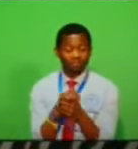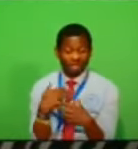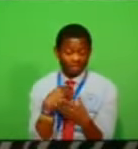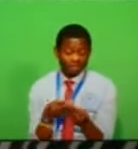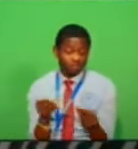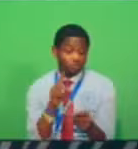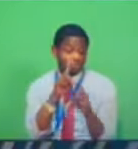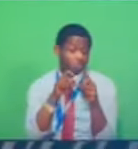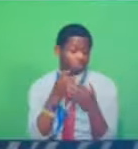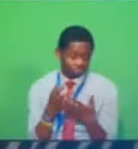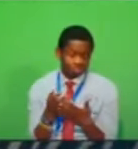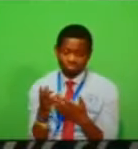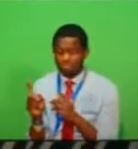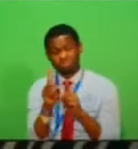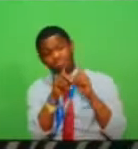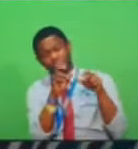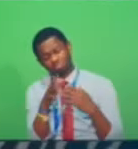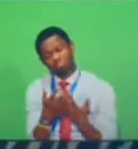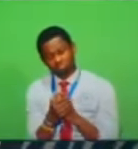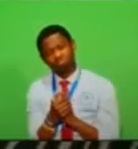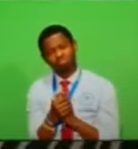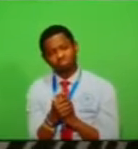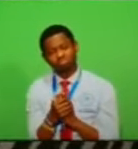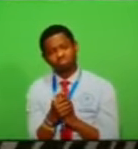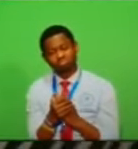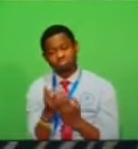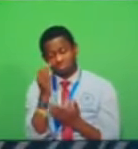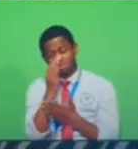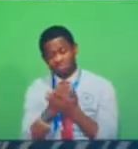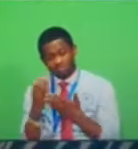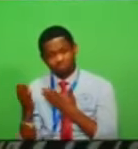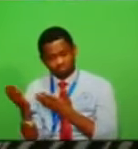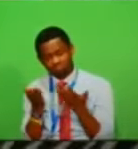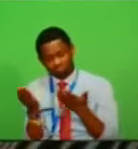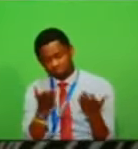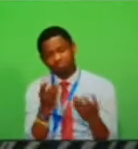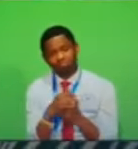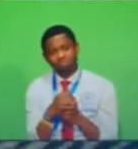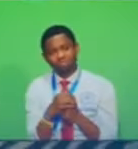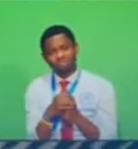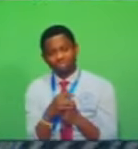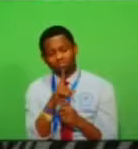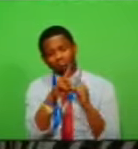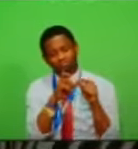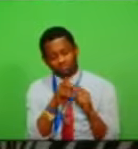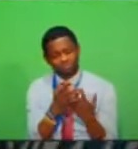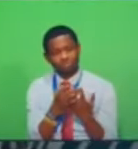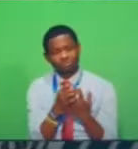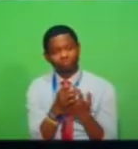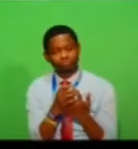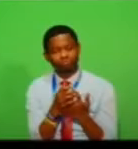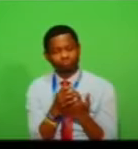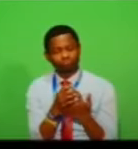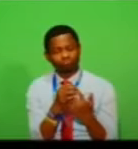questions that the audience have posted. I'll bring some of the audience questions and then we'll ask one or two questions as